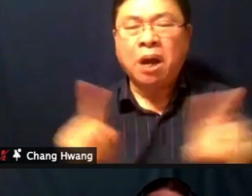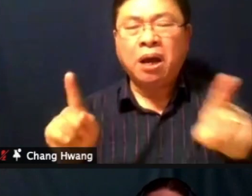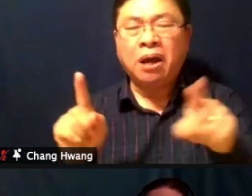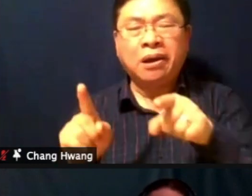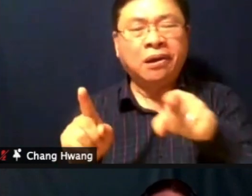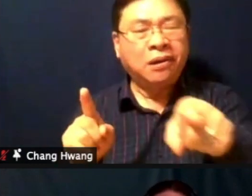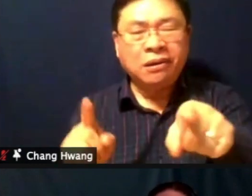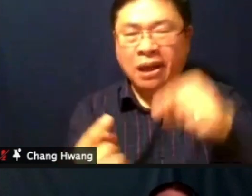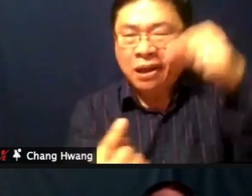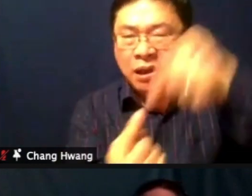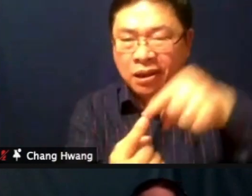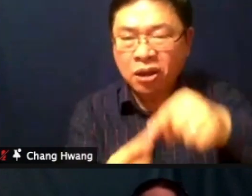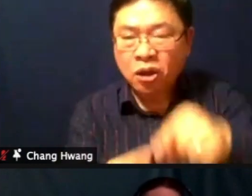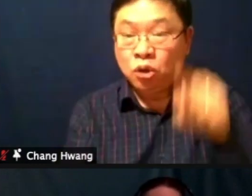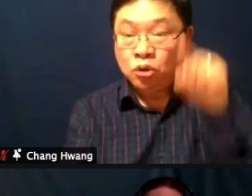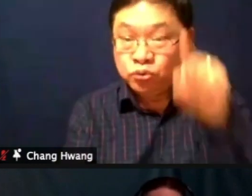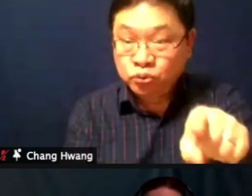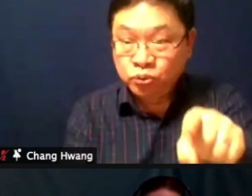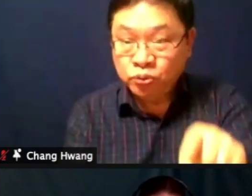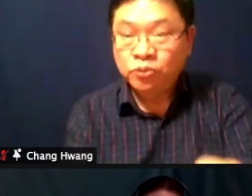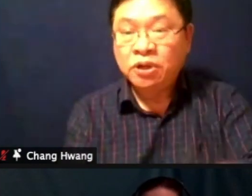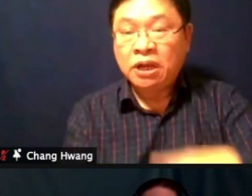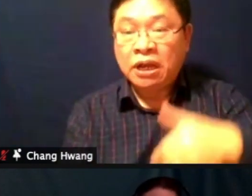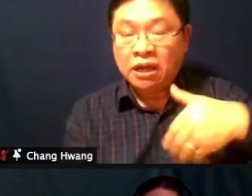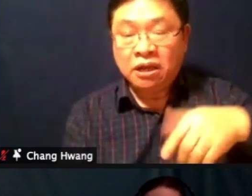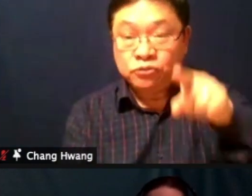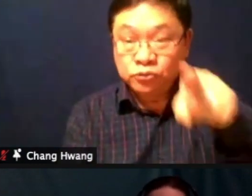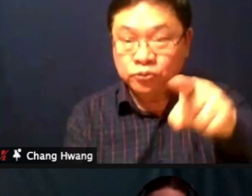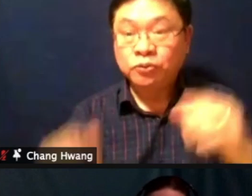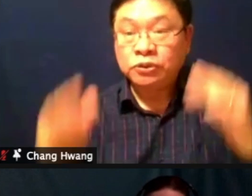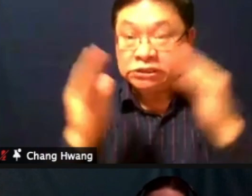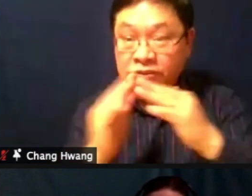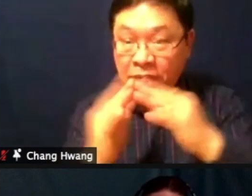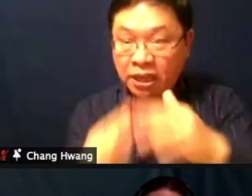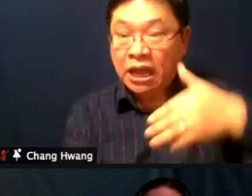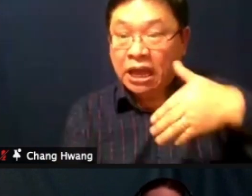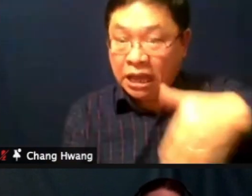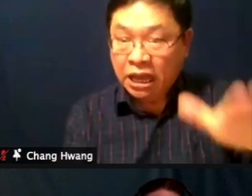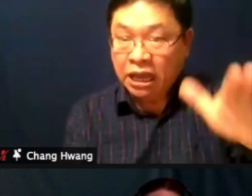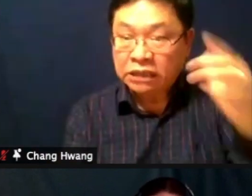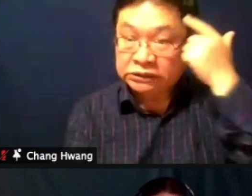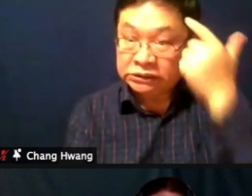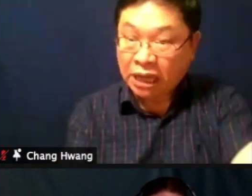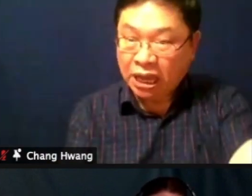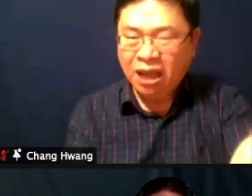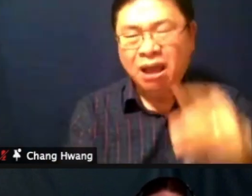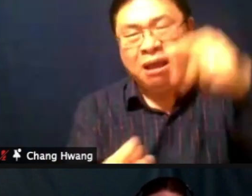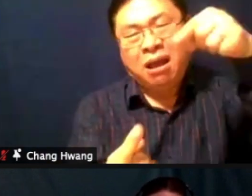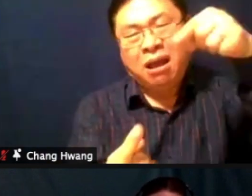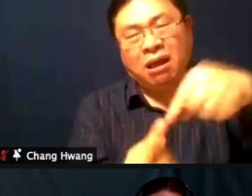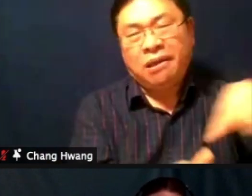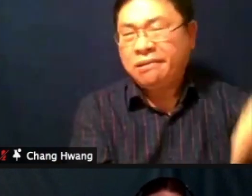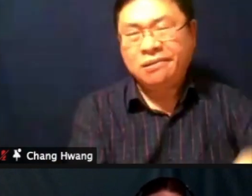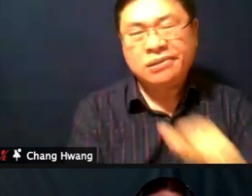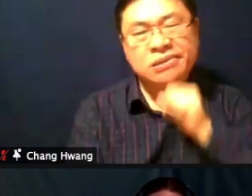So you're asking a question by adding this eyebrow movement, this facial expression along with the sign.